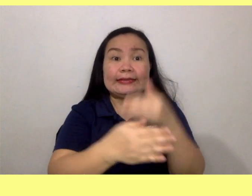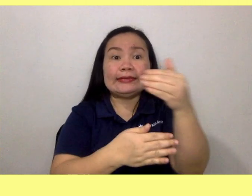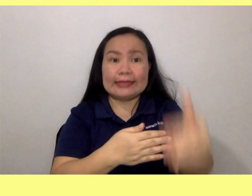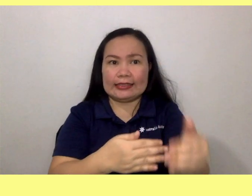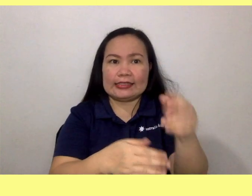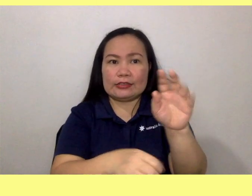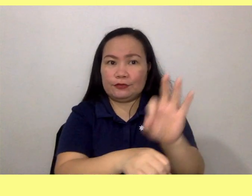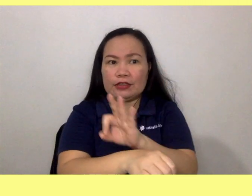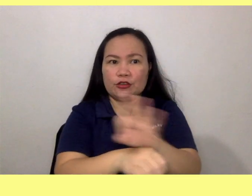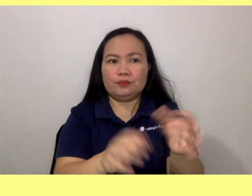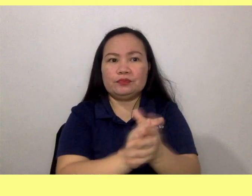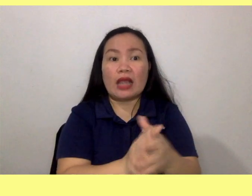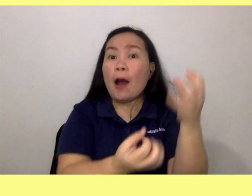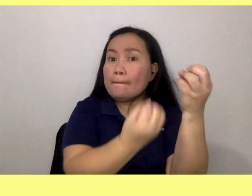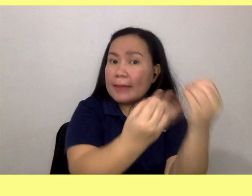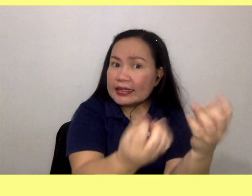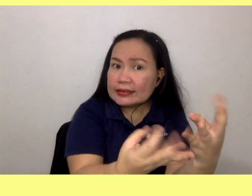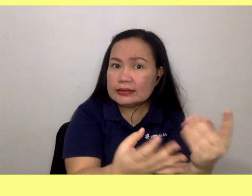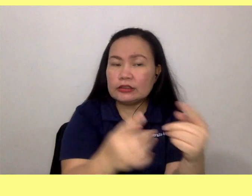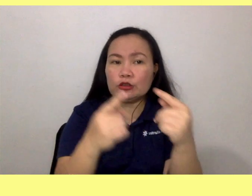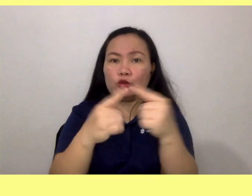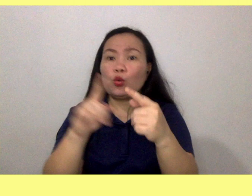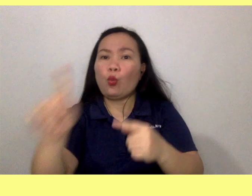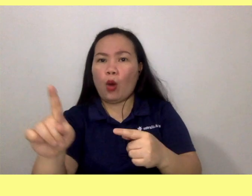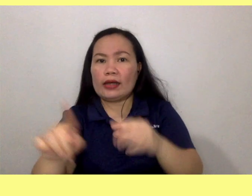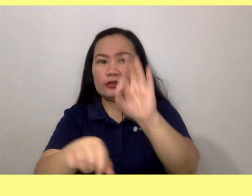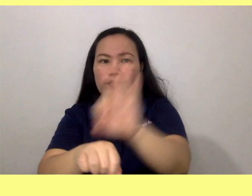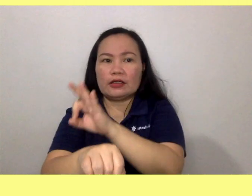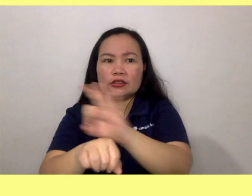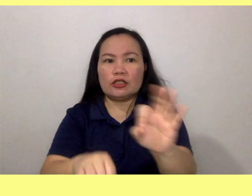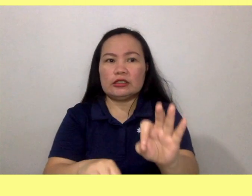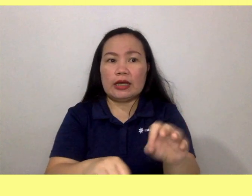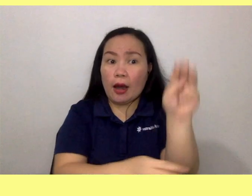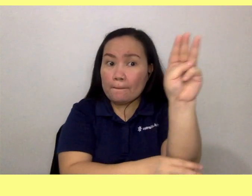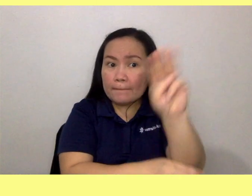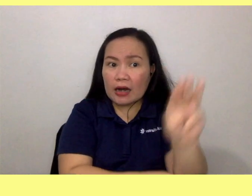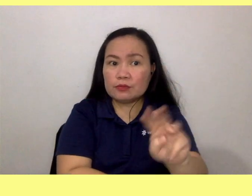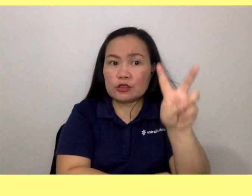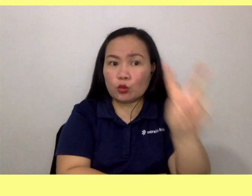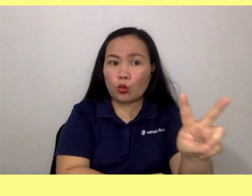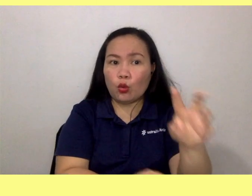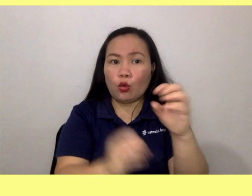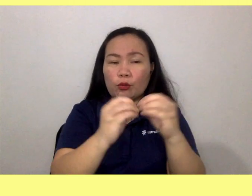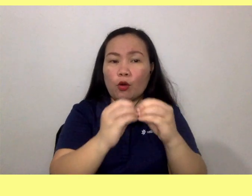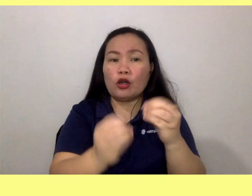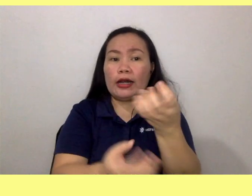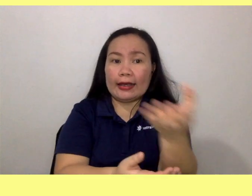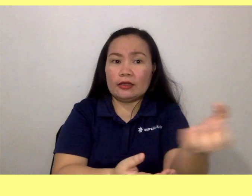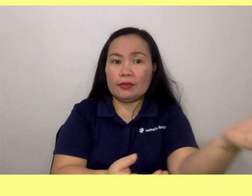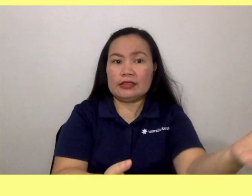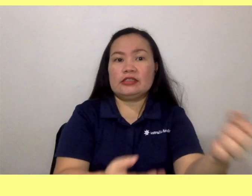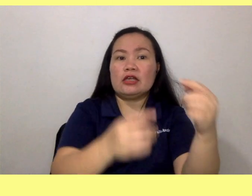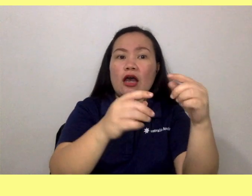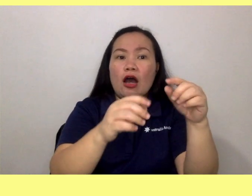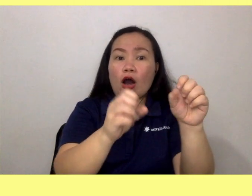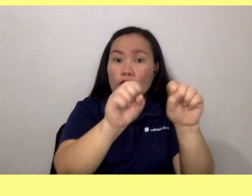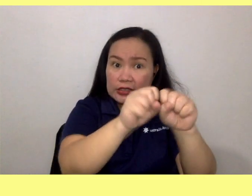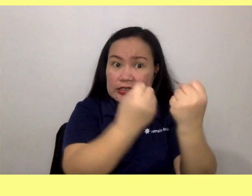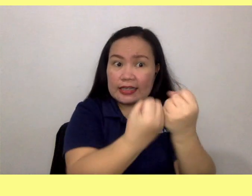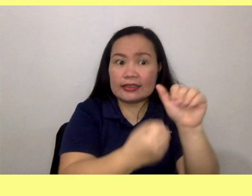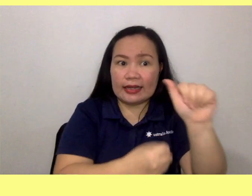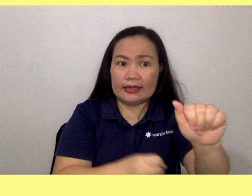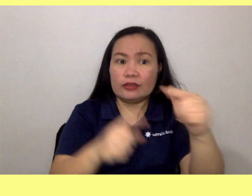many-to-one function. Pag sinabi nating many-to-one function maps two or more elements of set A to the same